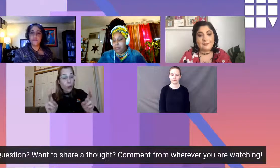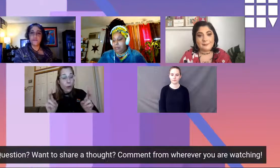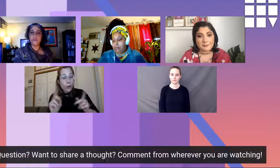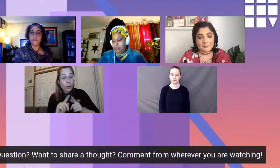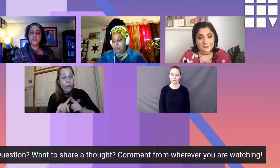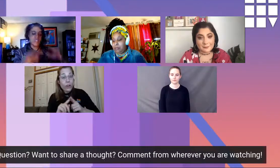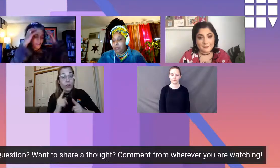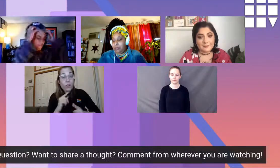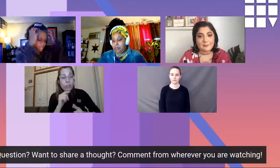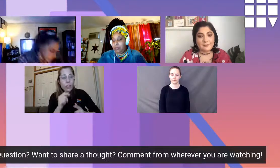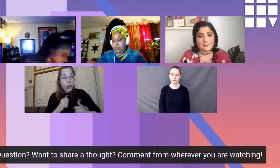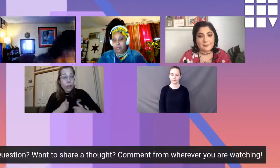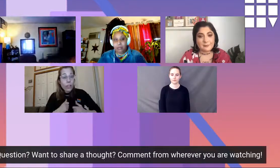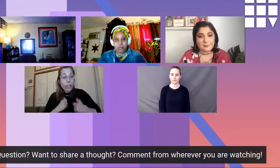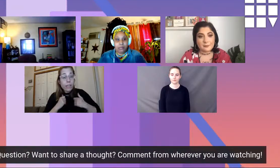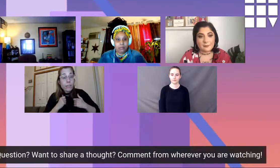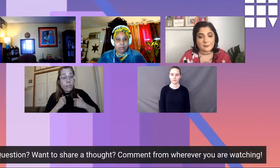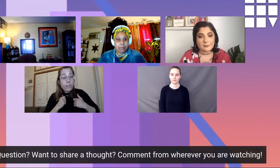I think it became